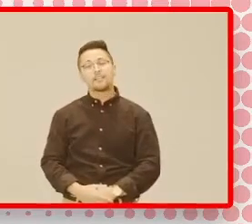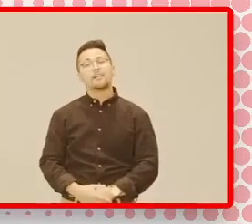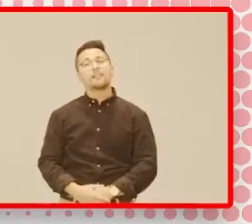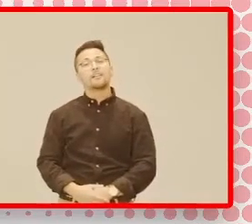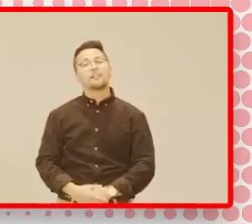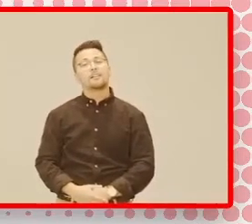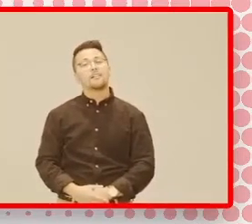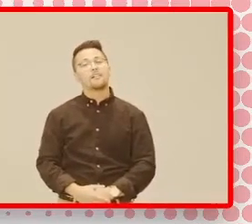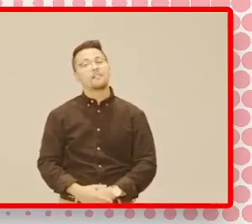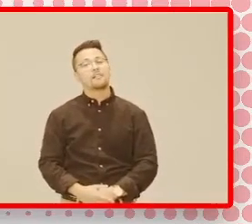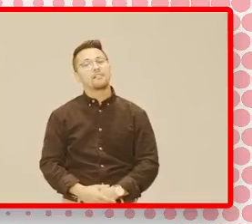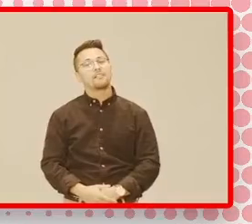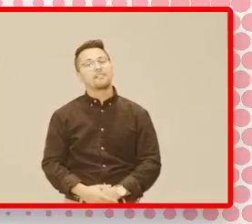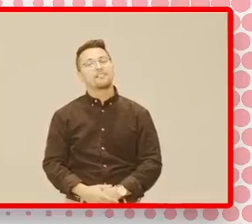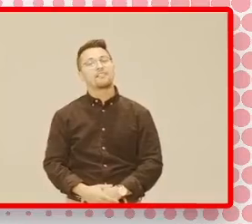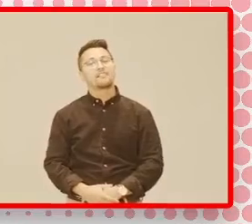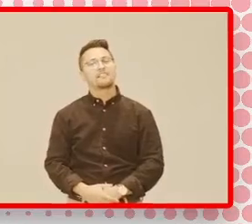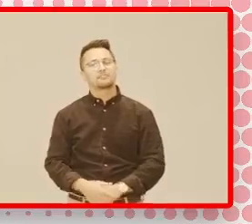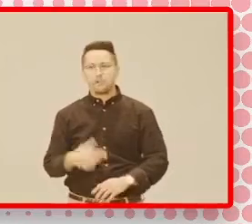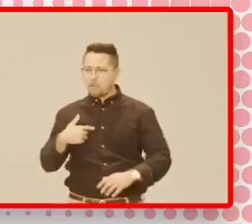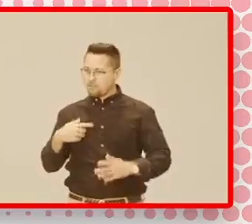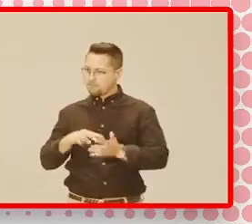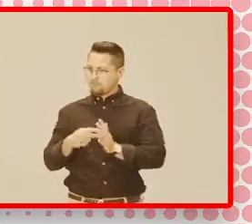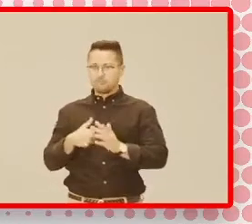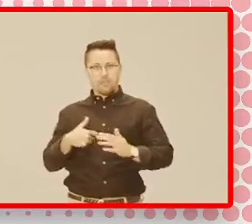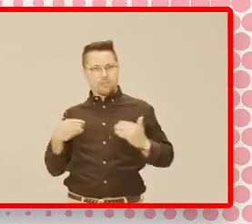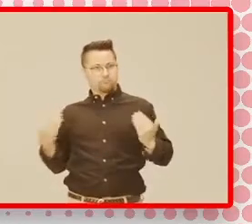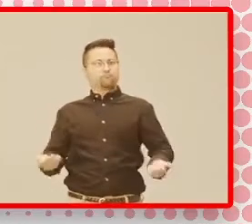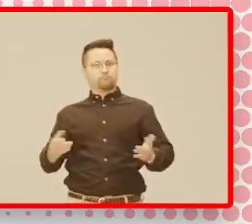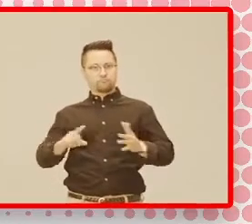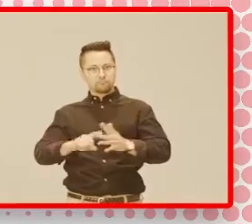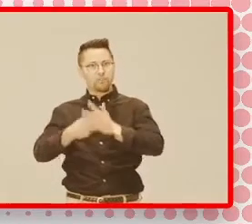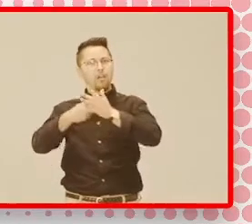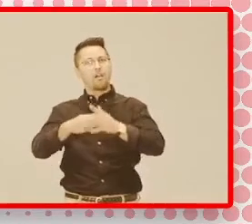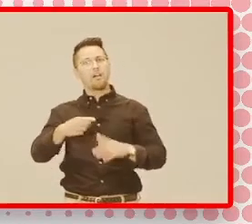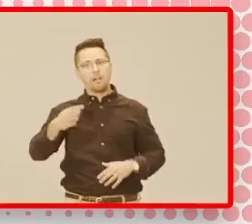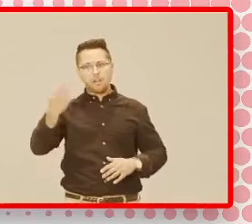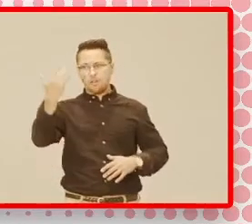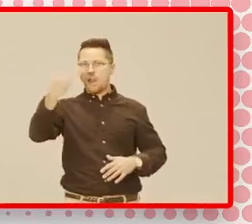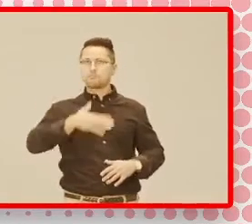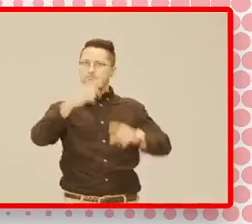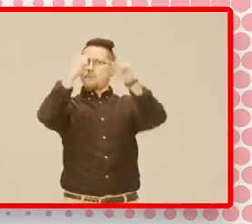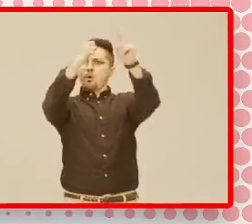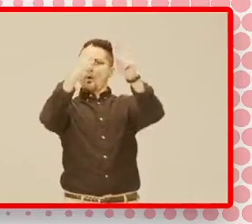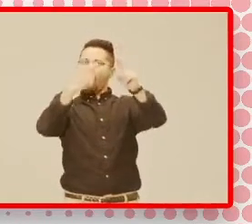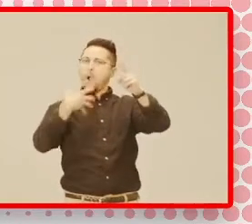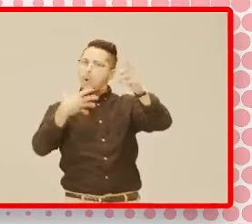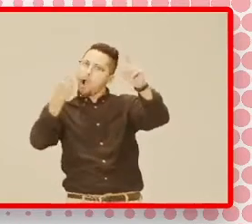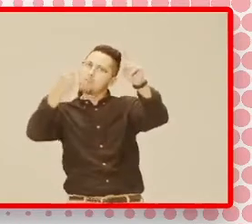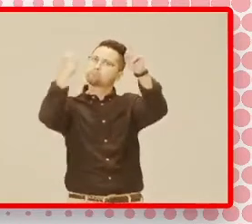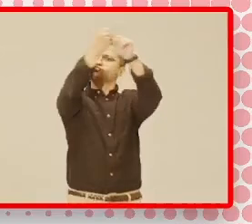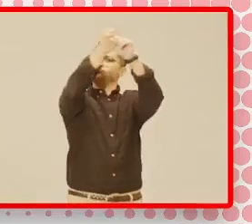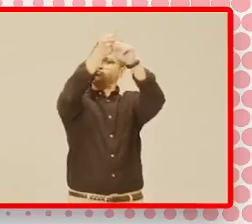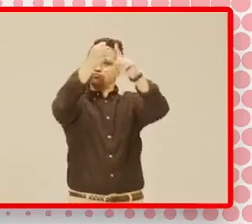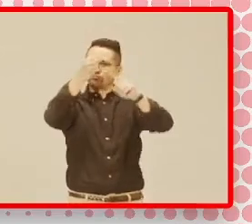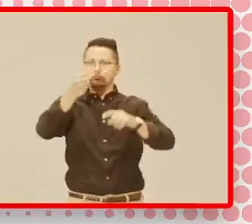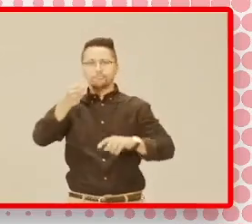I went to work to hit my goal and get my dream.